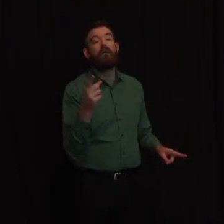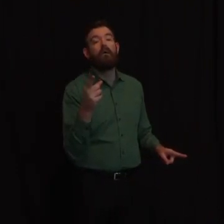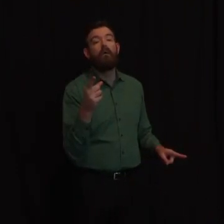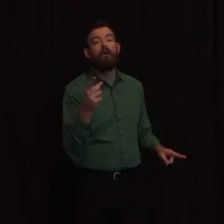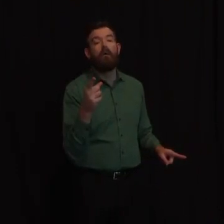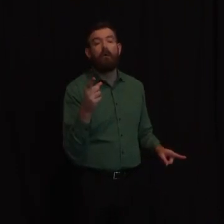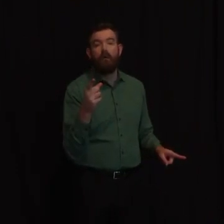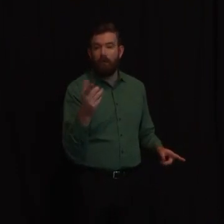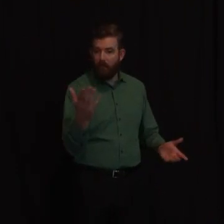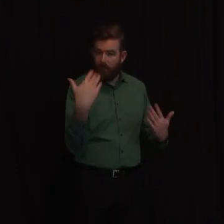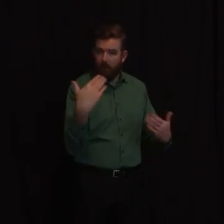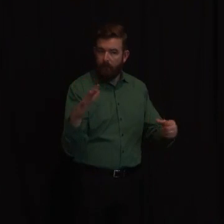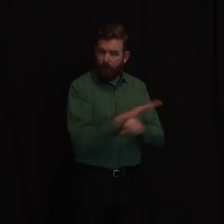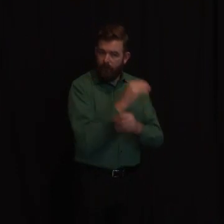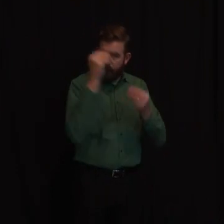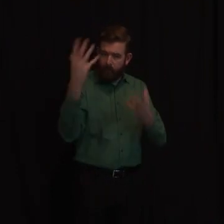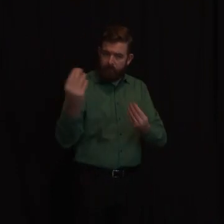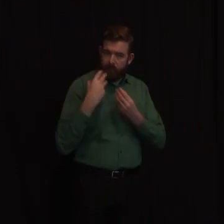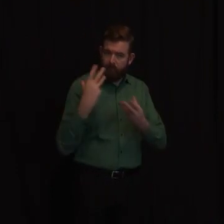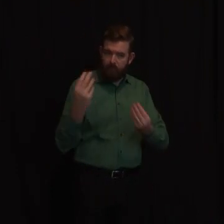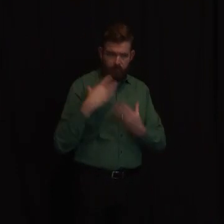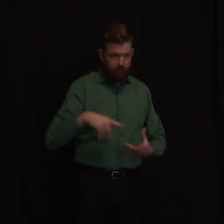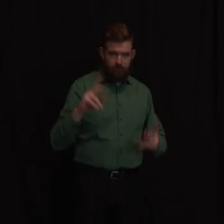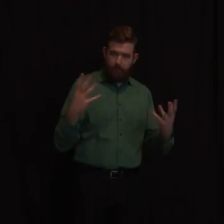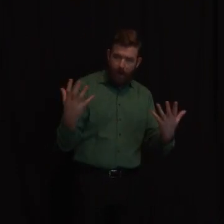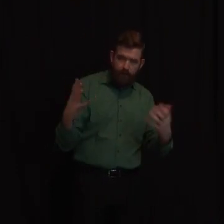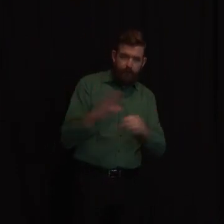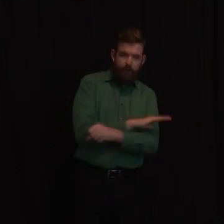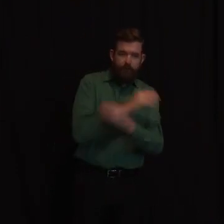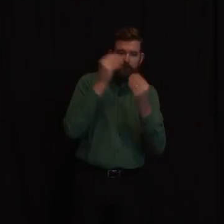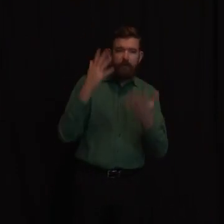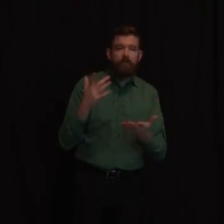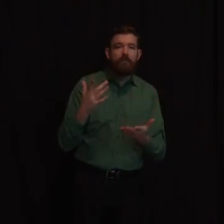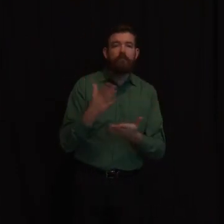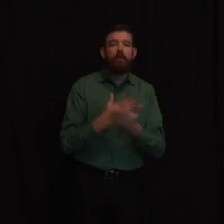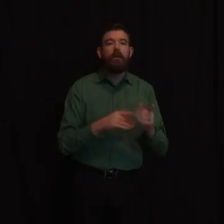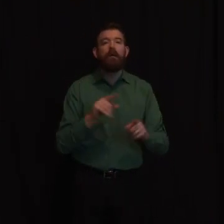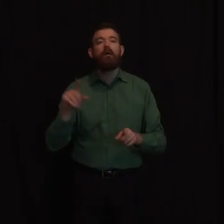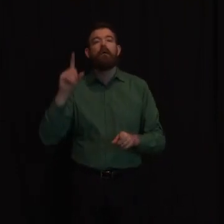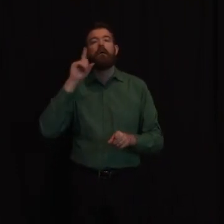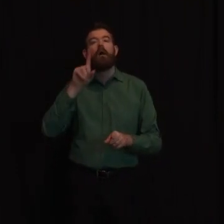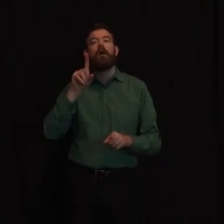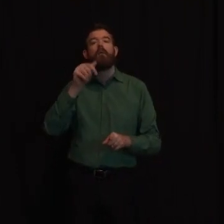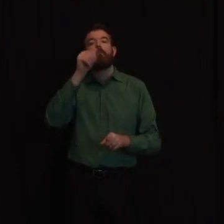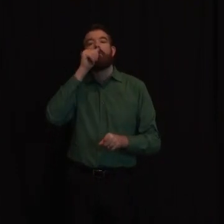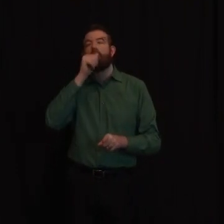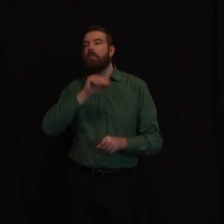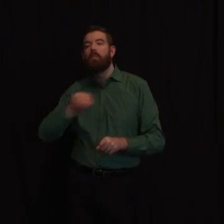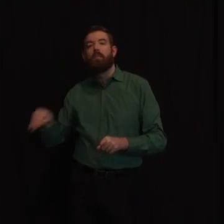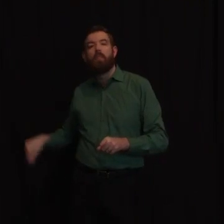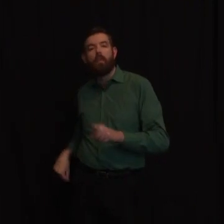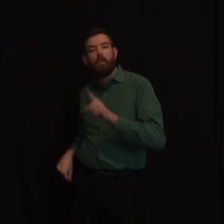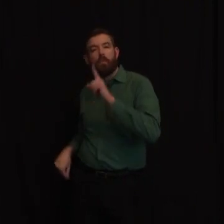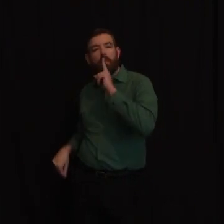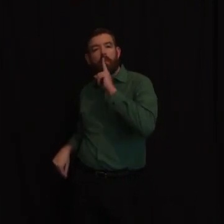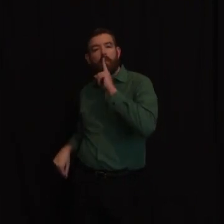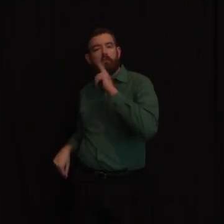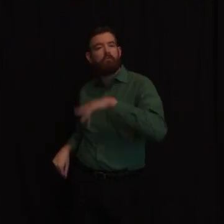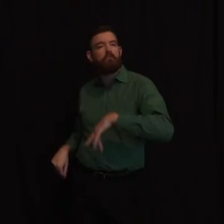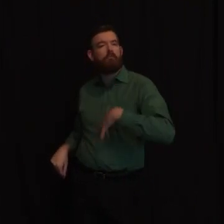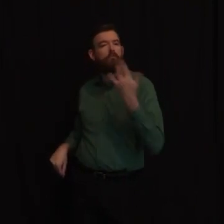for more time to maybe put some of that information out there on your own. I gave you more time. I followed up on April 3rd at your